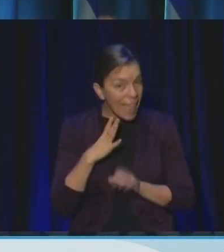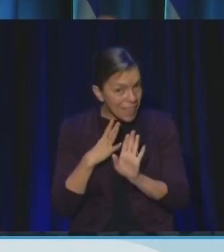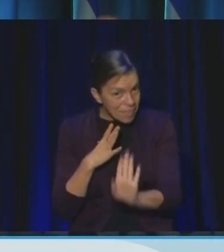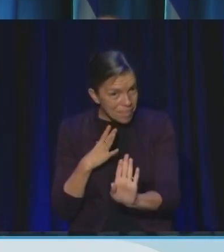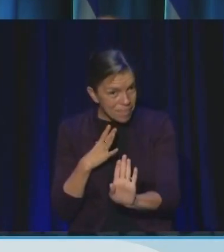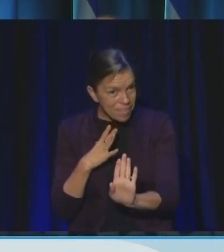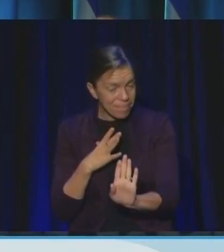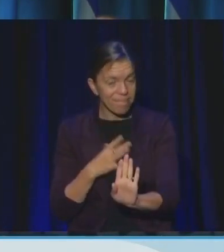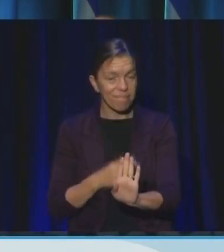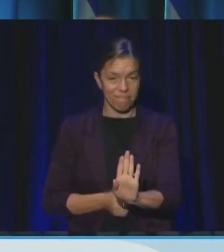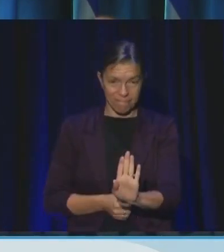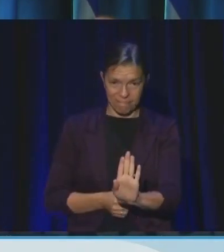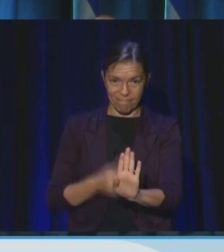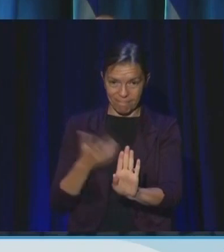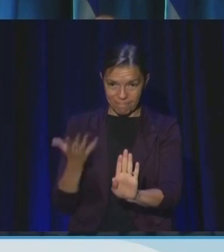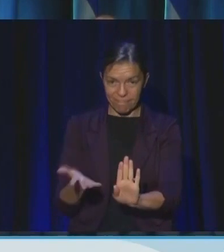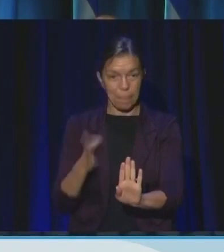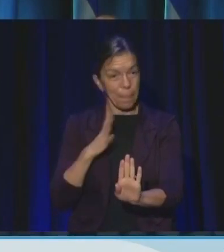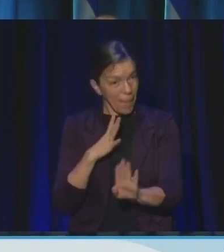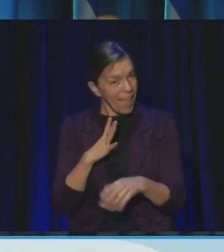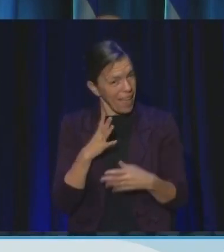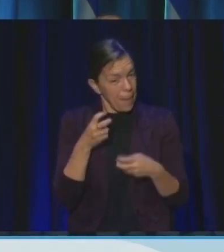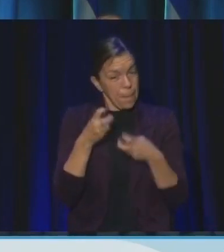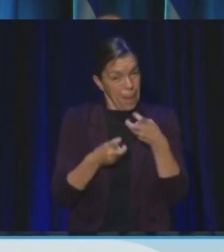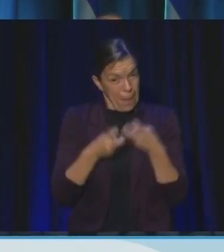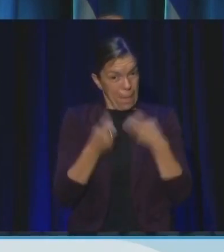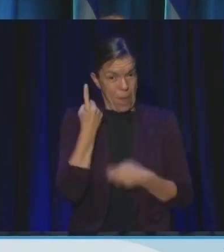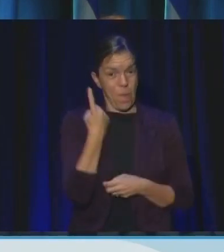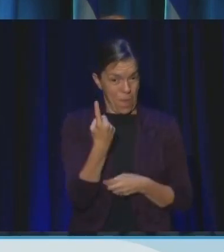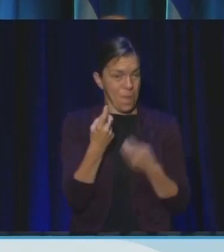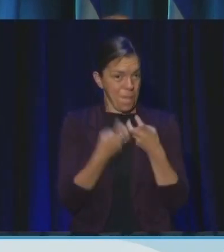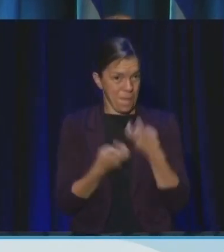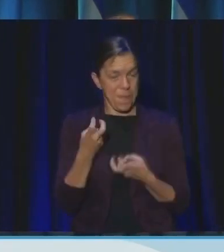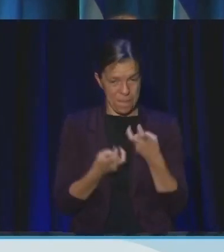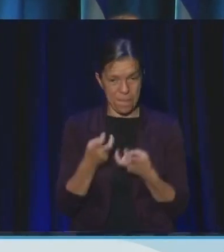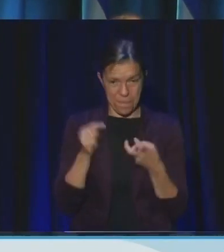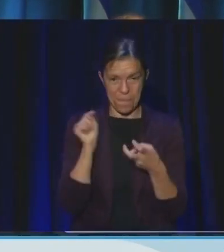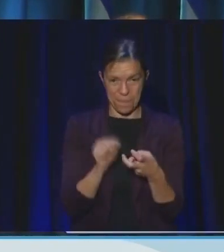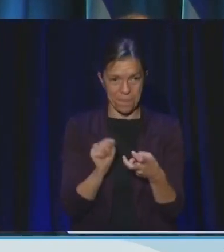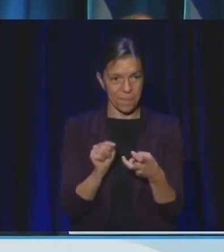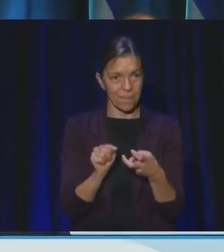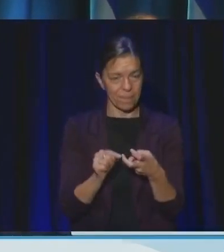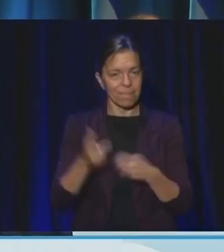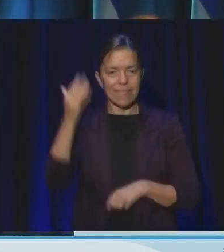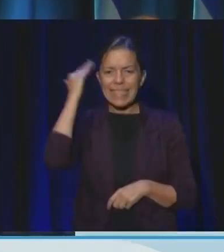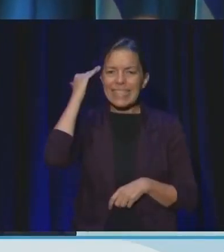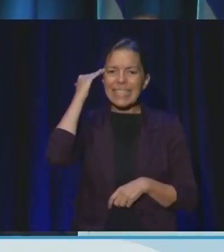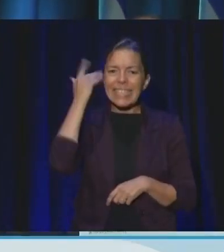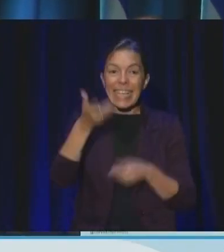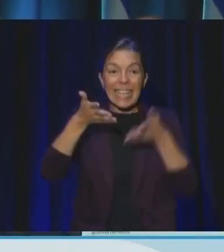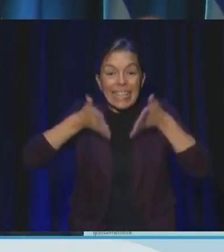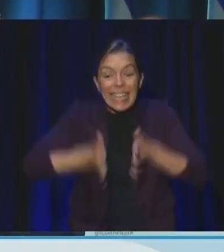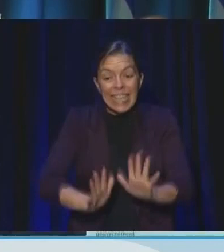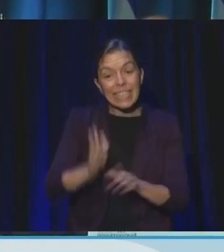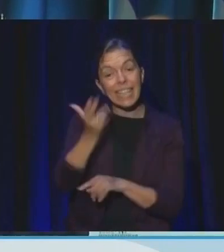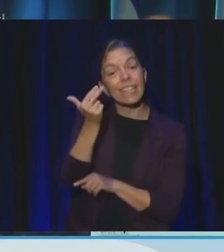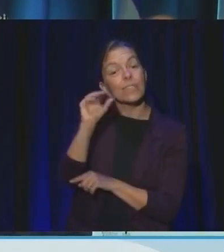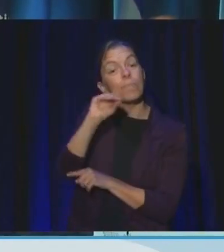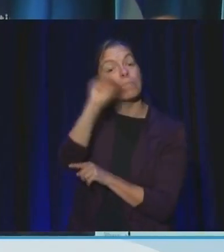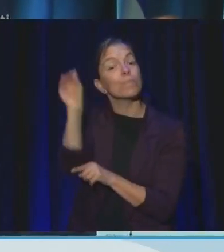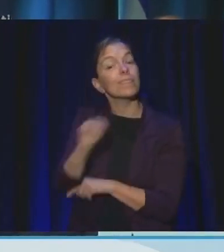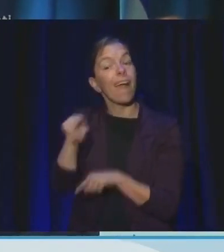there is a but, even if there are only 13% who have not had at least a dose,